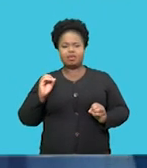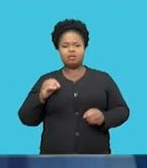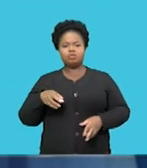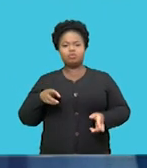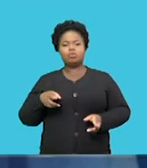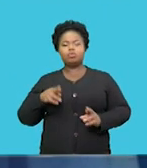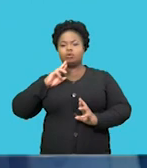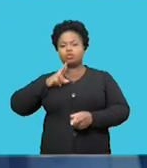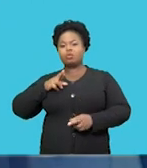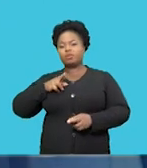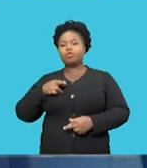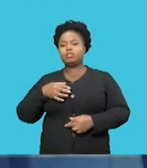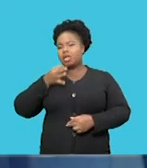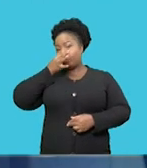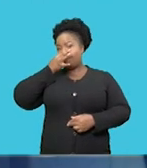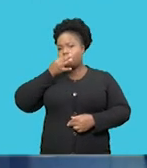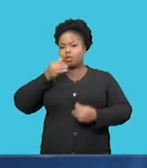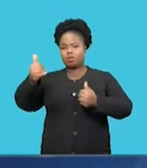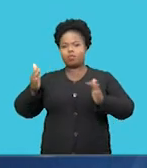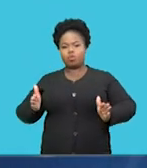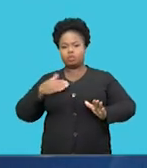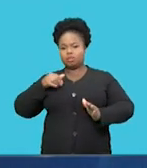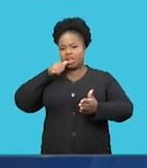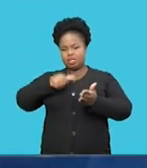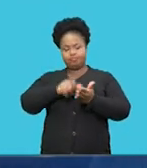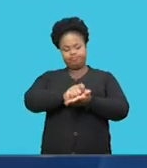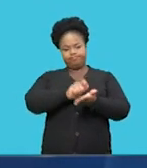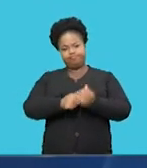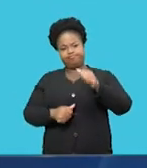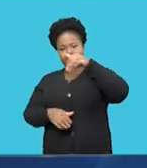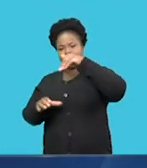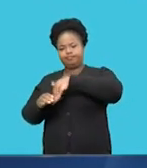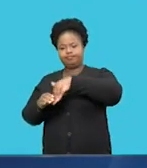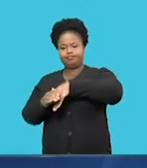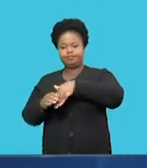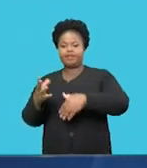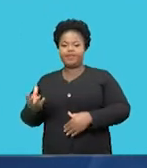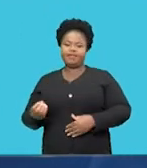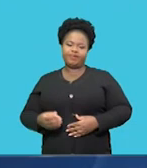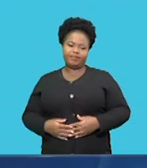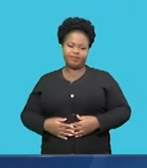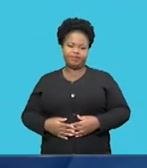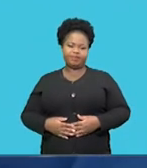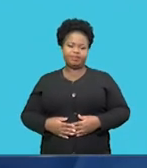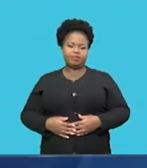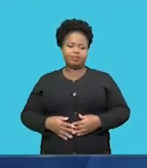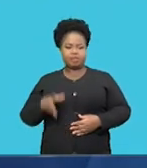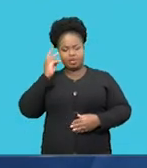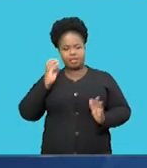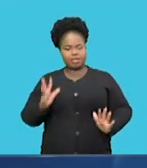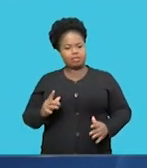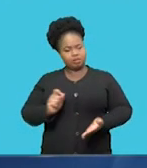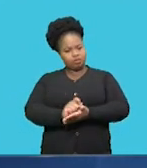up bullying boxes in schools so that learners get their bullying box in the school. Okay. Yes, schools have bullying box where learners can